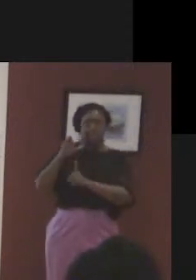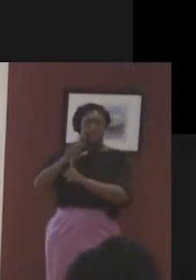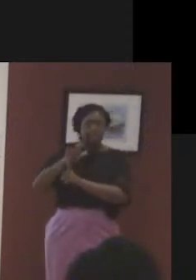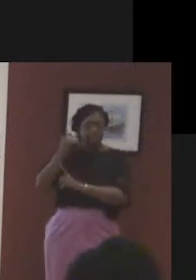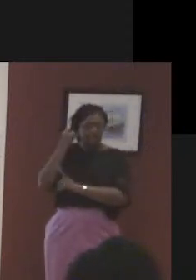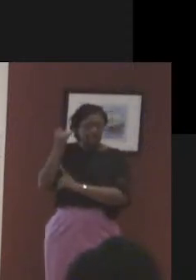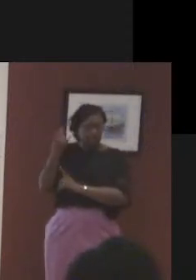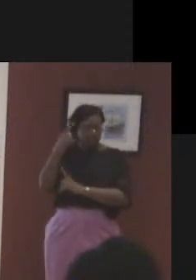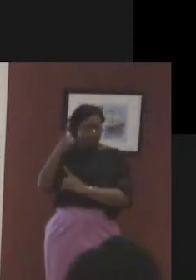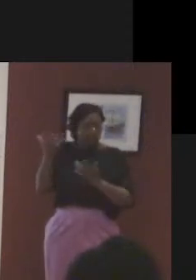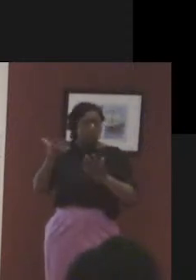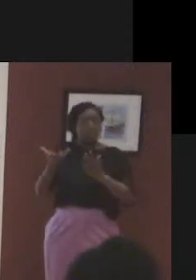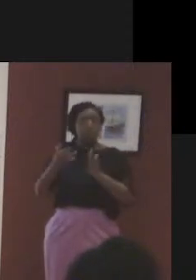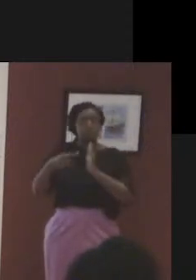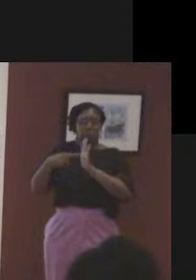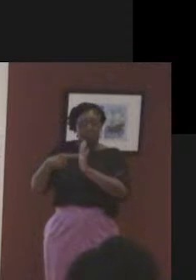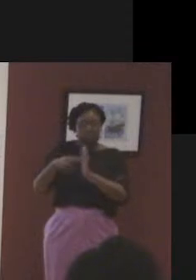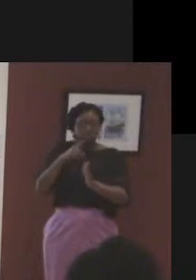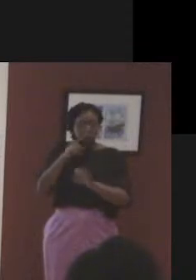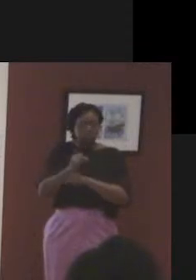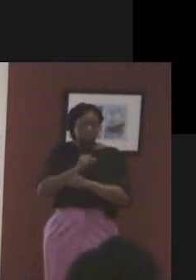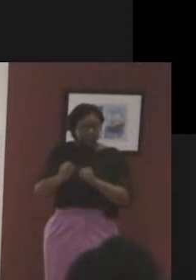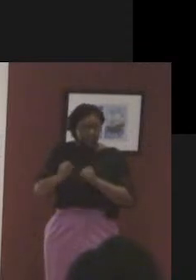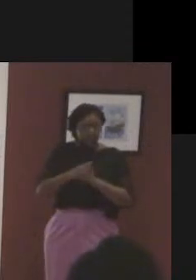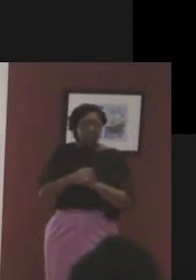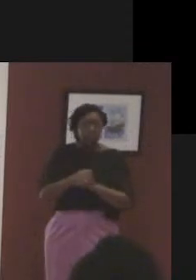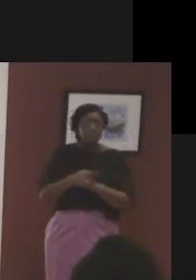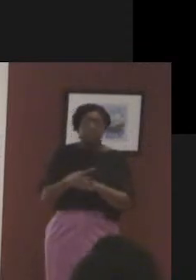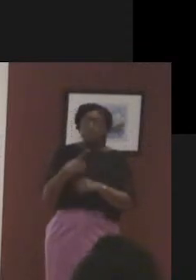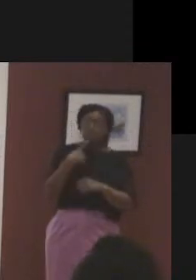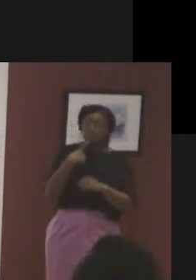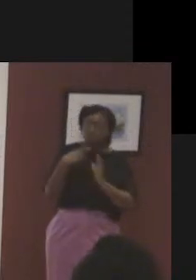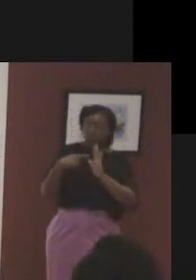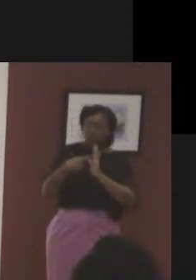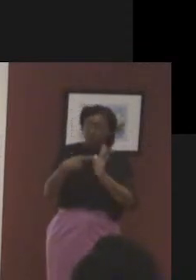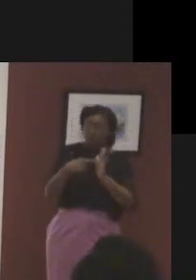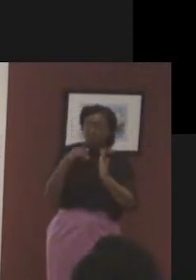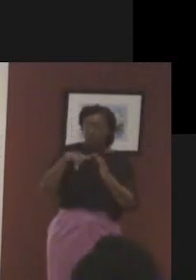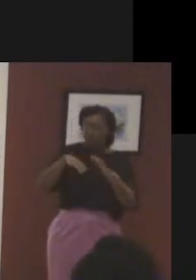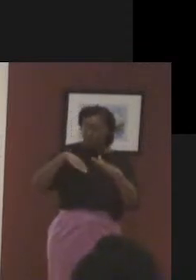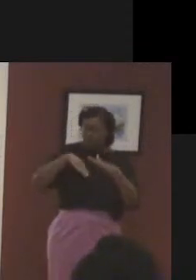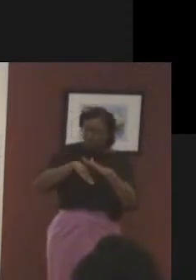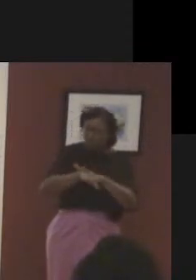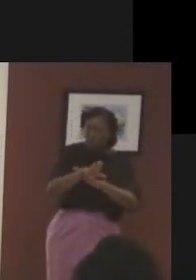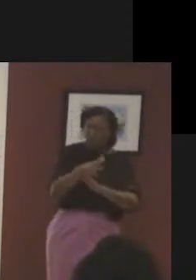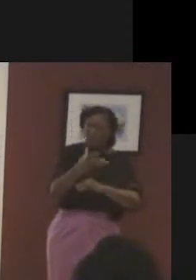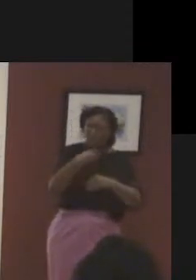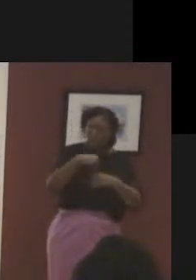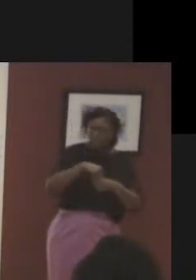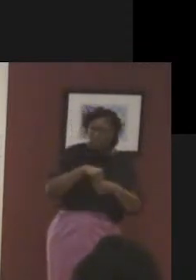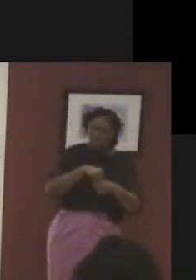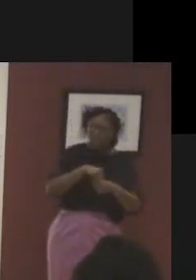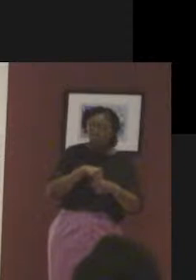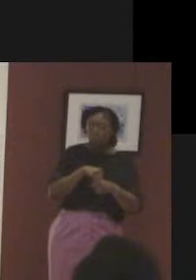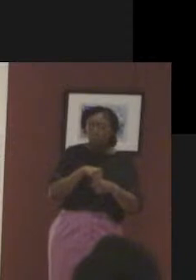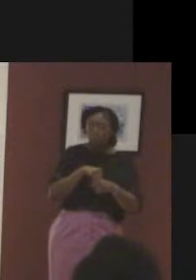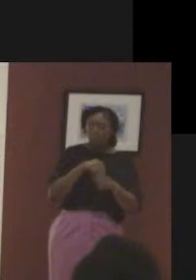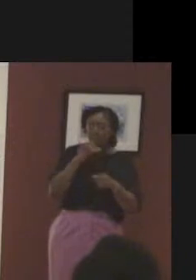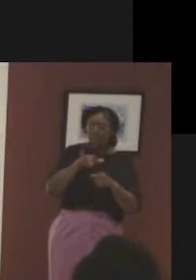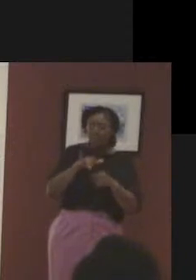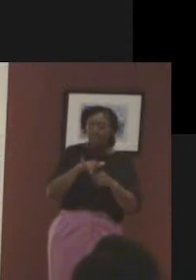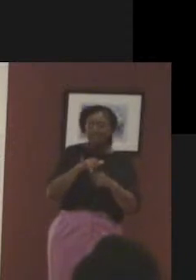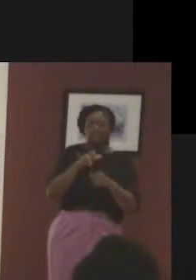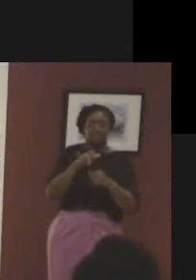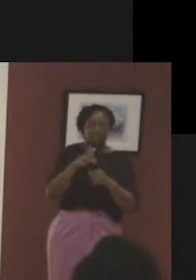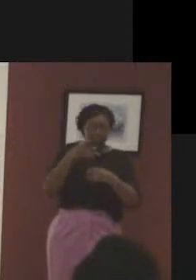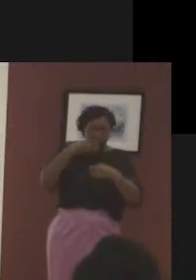of representation. And this is what he says. He talks about representation as entering into the constitution of the object that